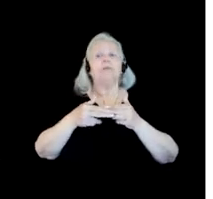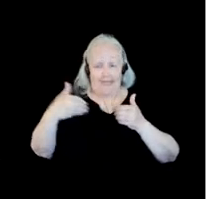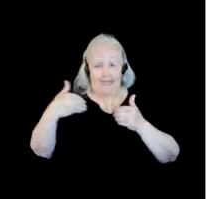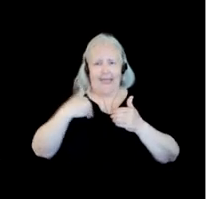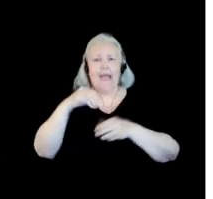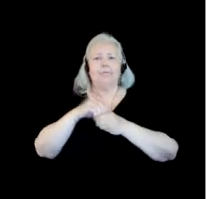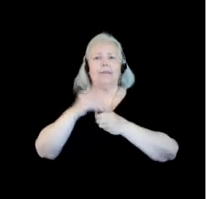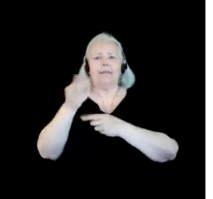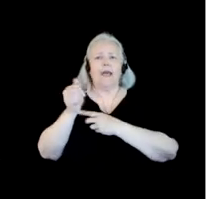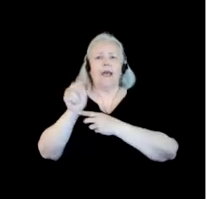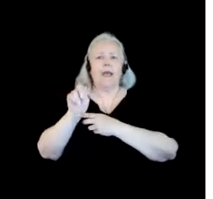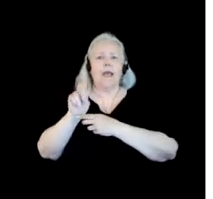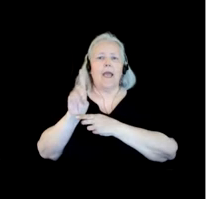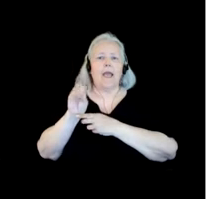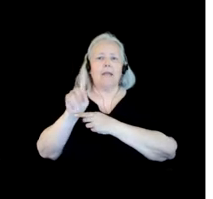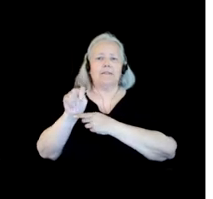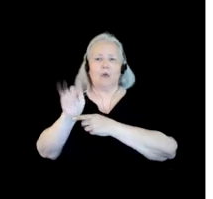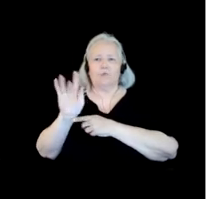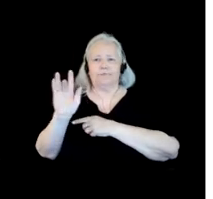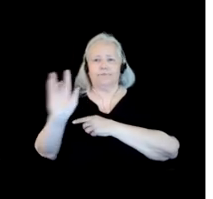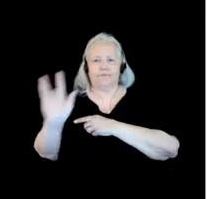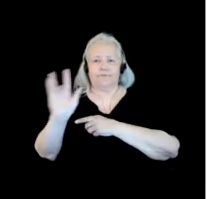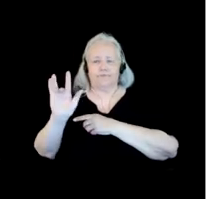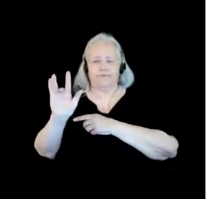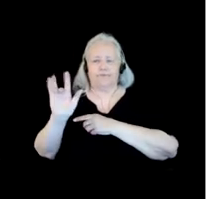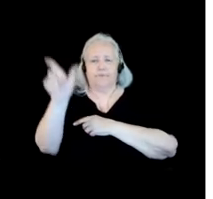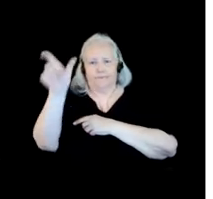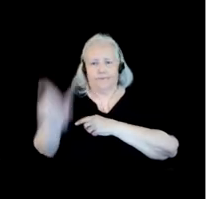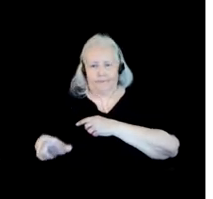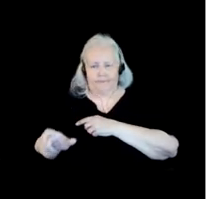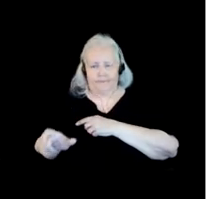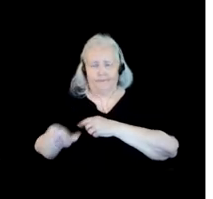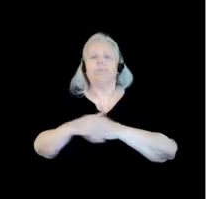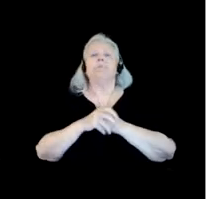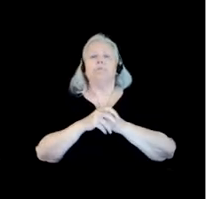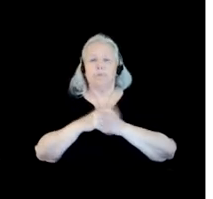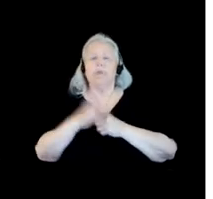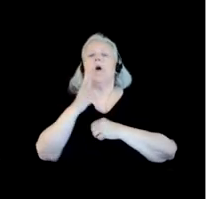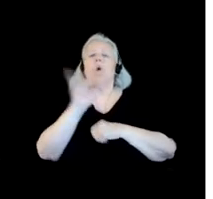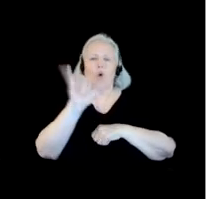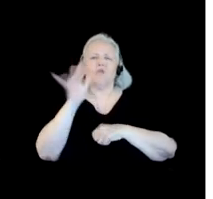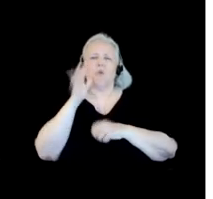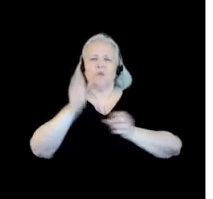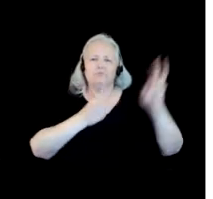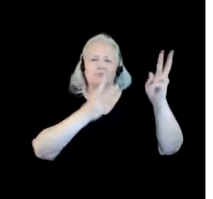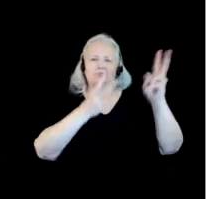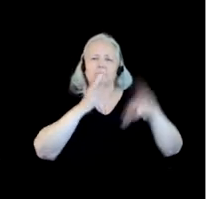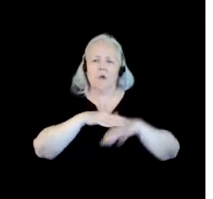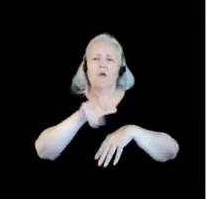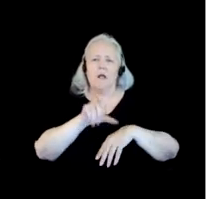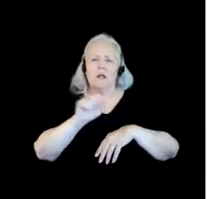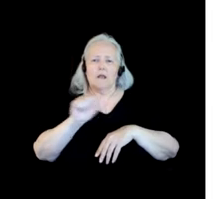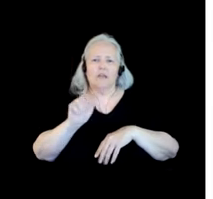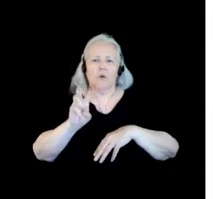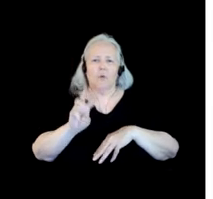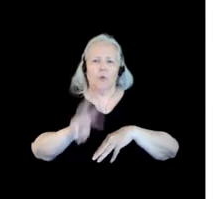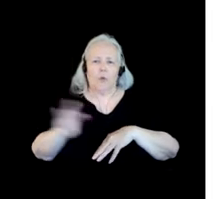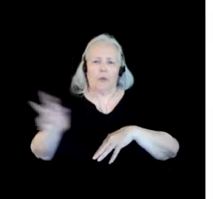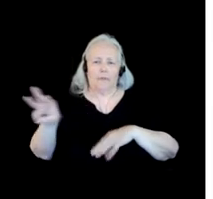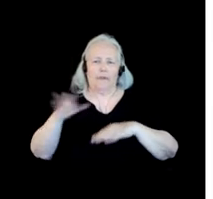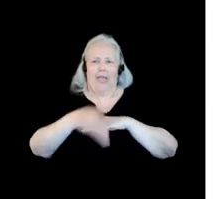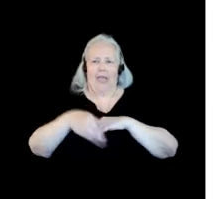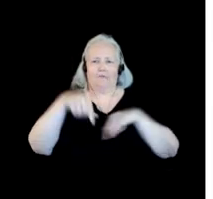handouts section of your GoToWebinar dashboard, and they will also be available on the LSA website after the webinar recording